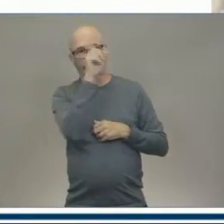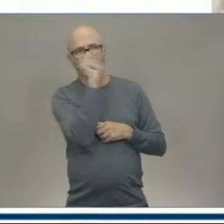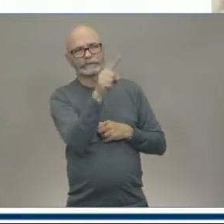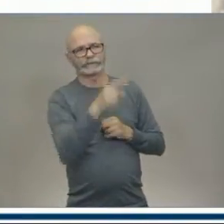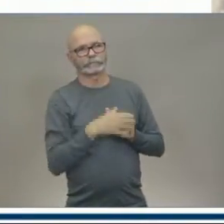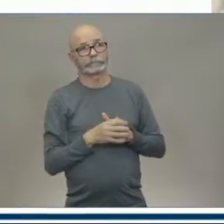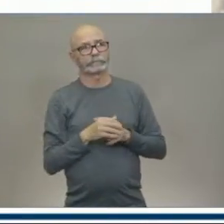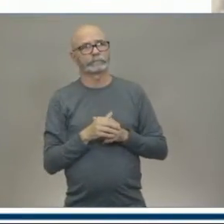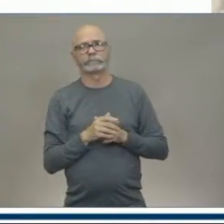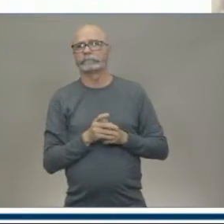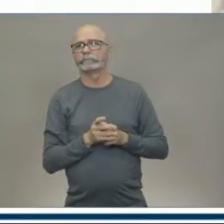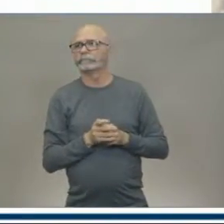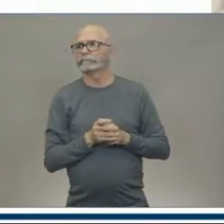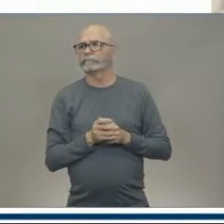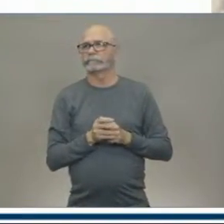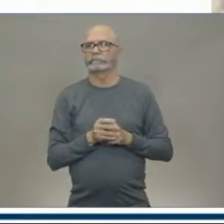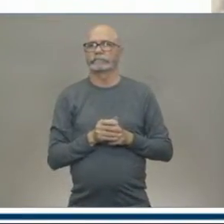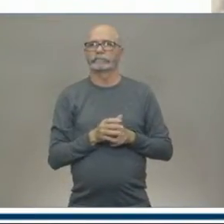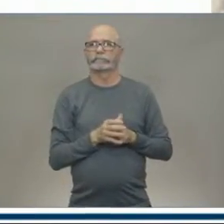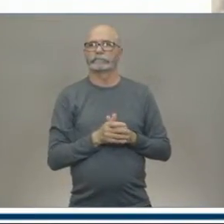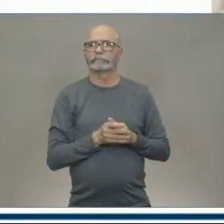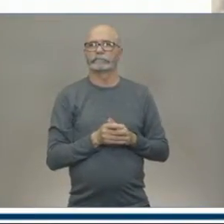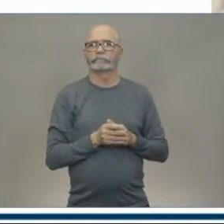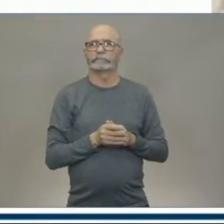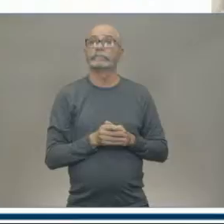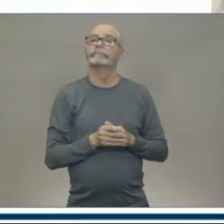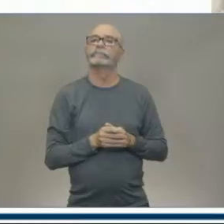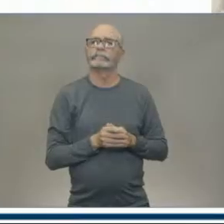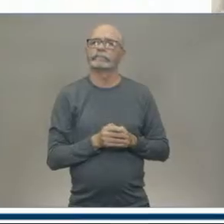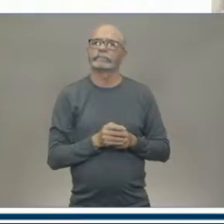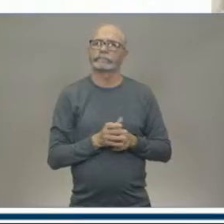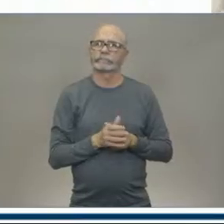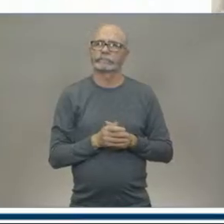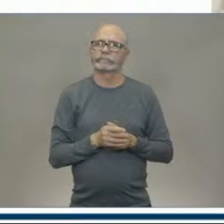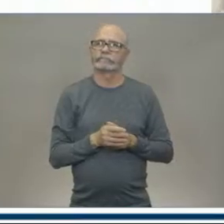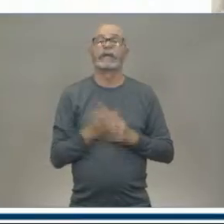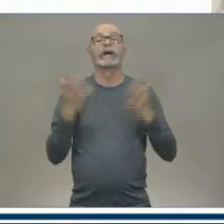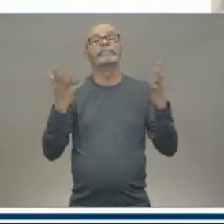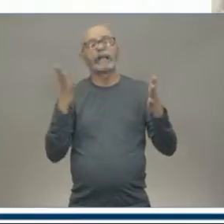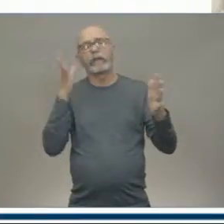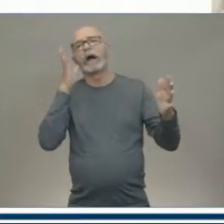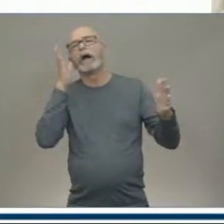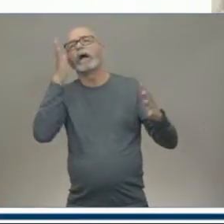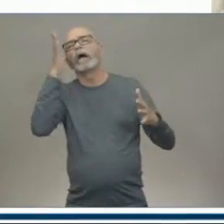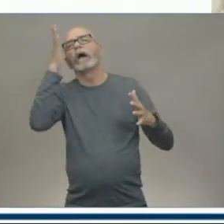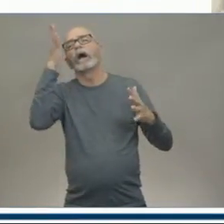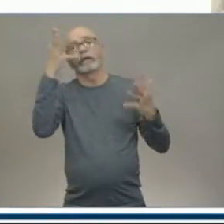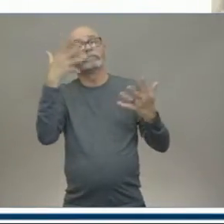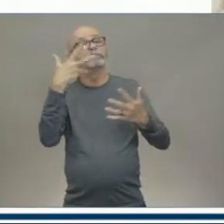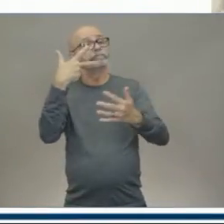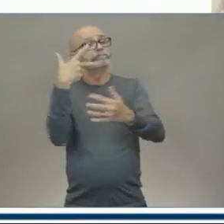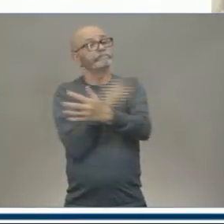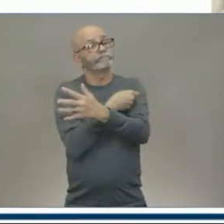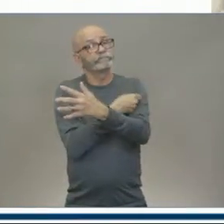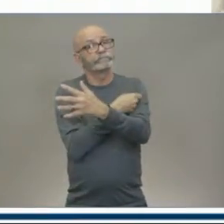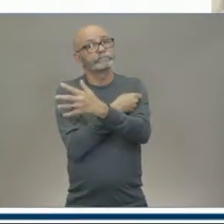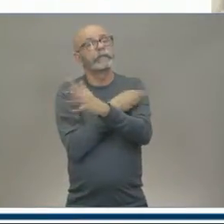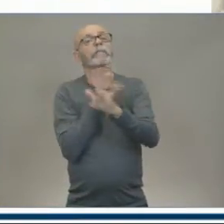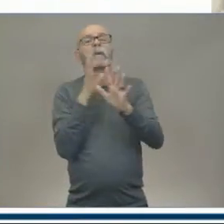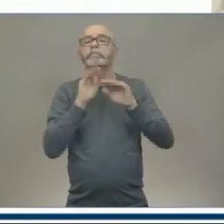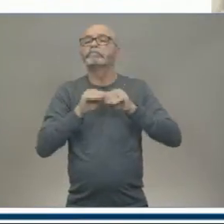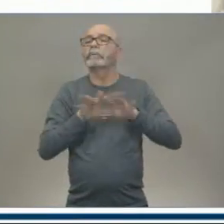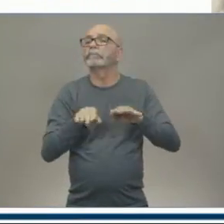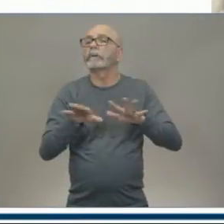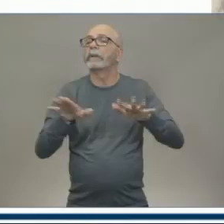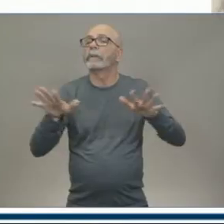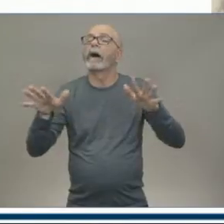Understanding that eventually a vaccine will be ready and we will need to administer it widely in the province, what is the province looking